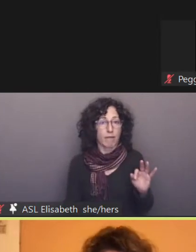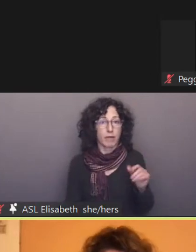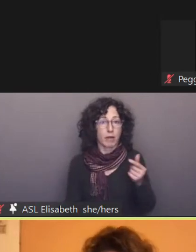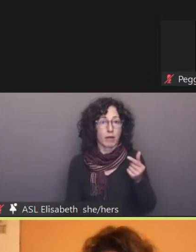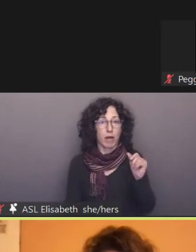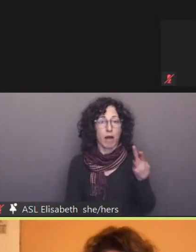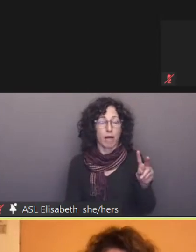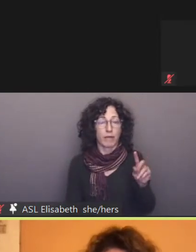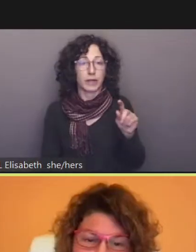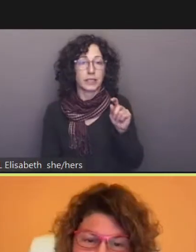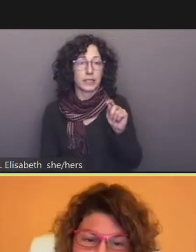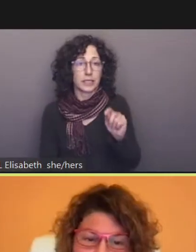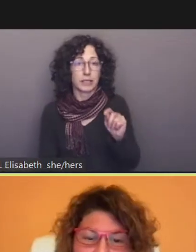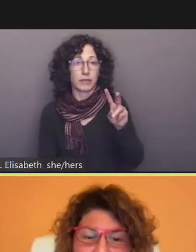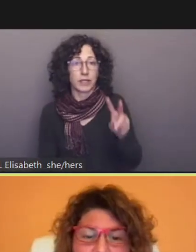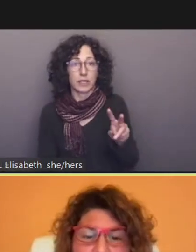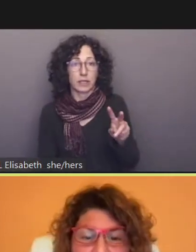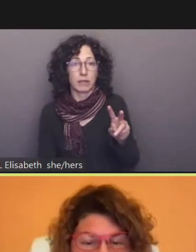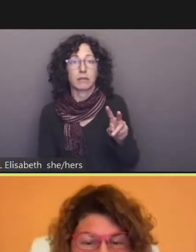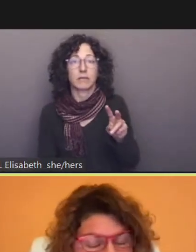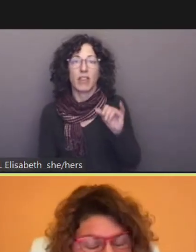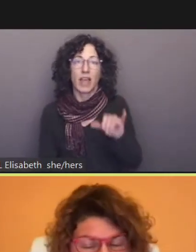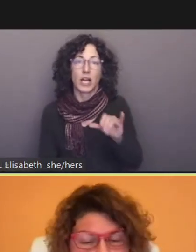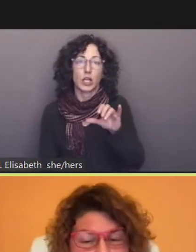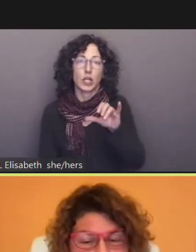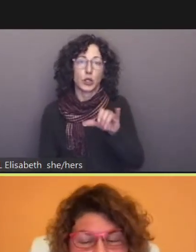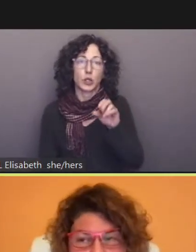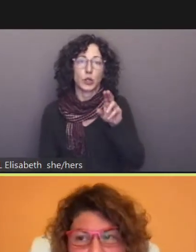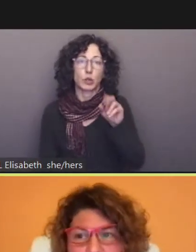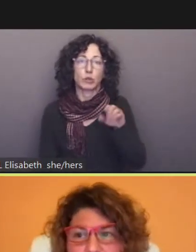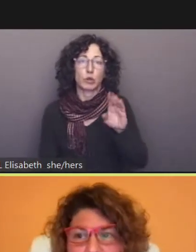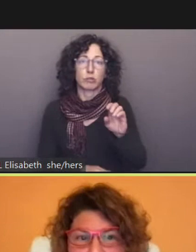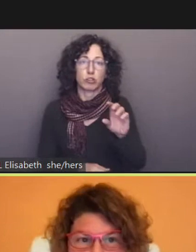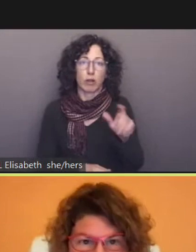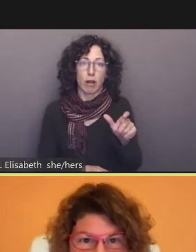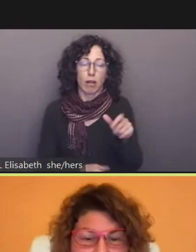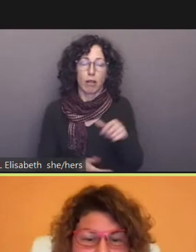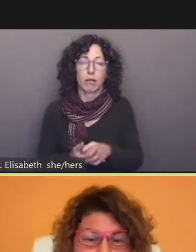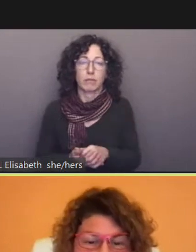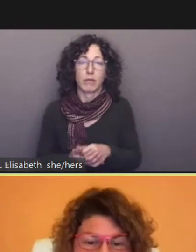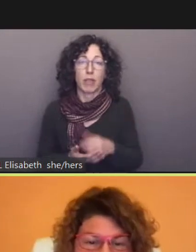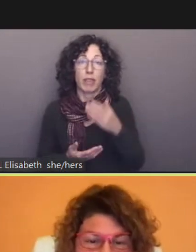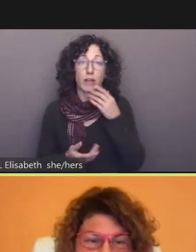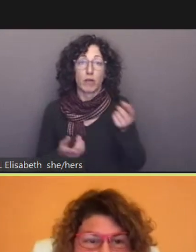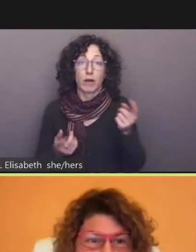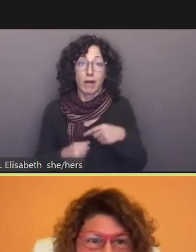channel after this is over. Thank you again for being here, and good night.